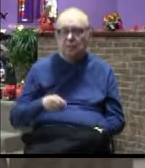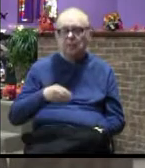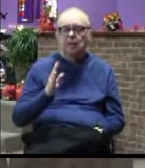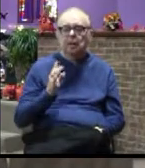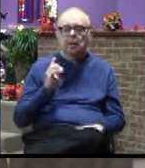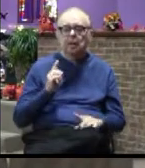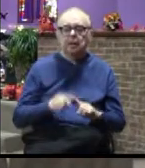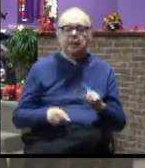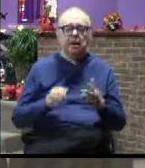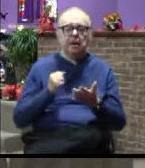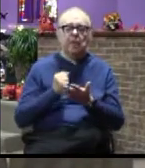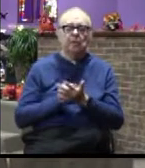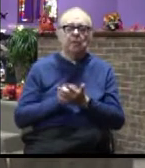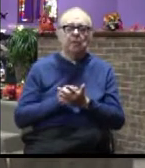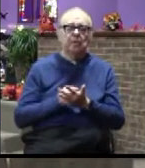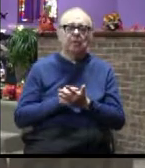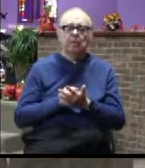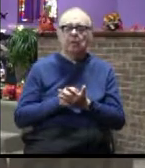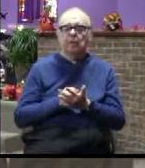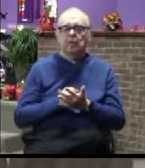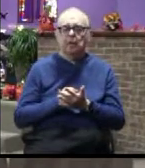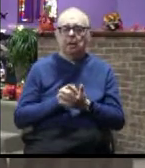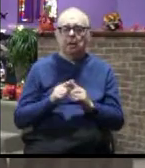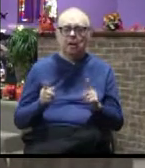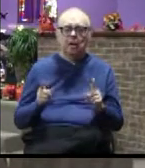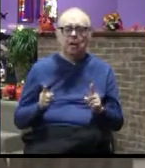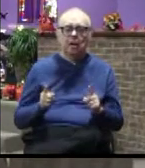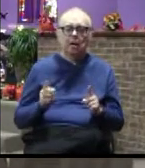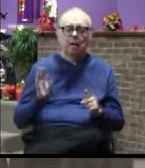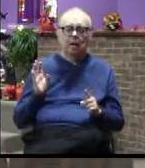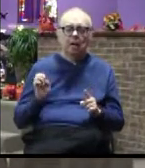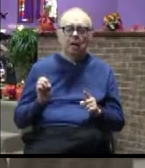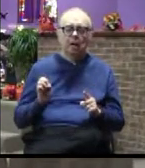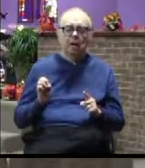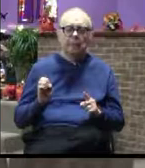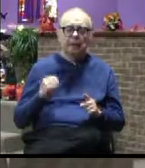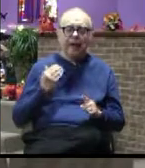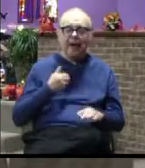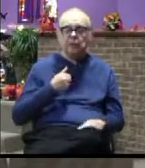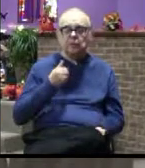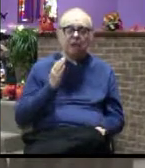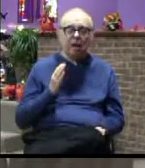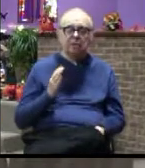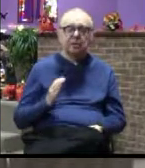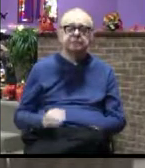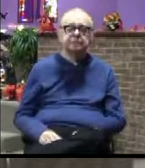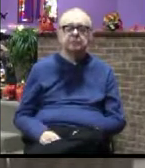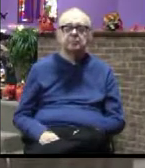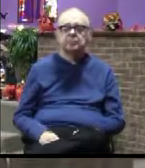God cannot help but be our God